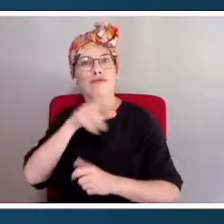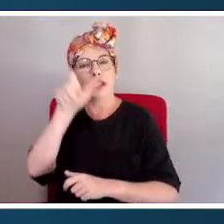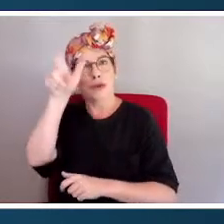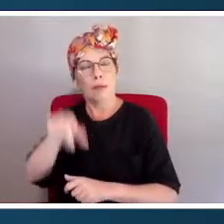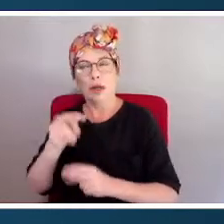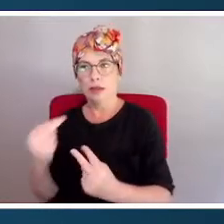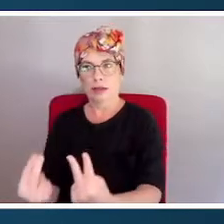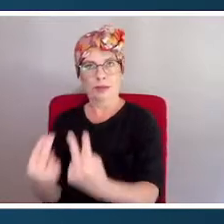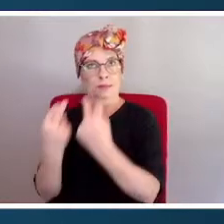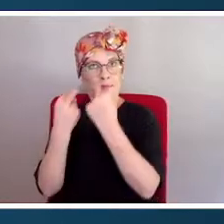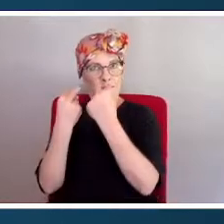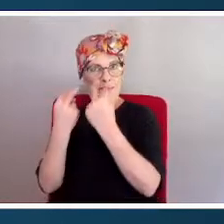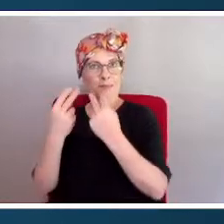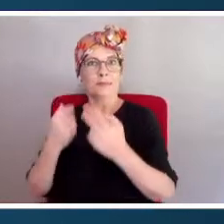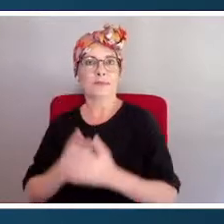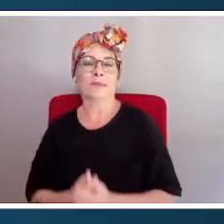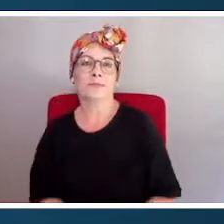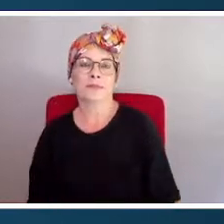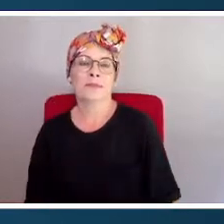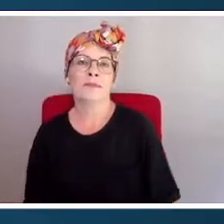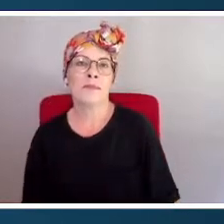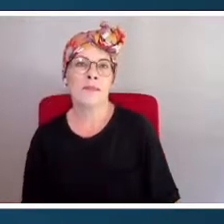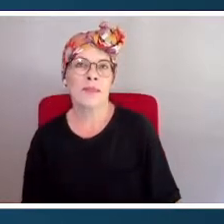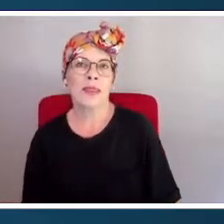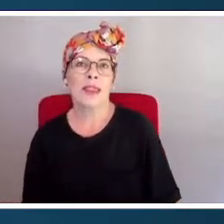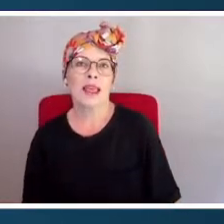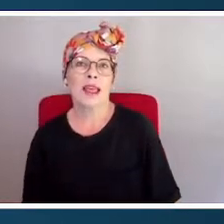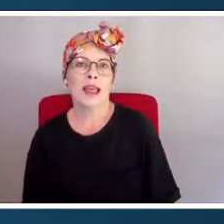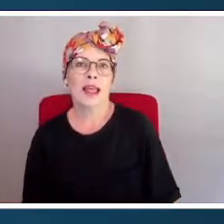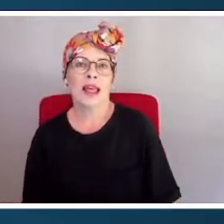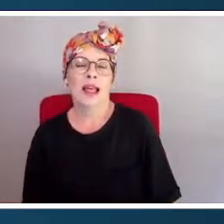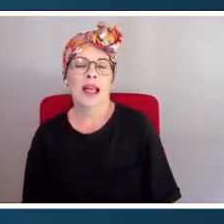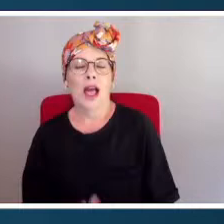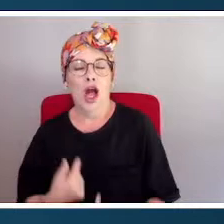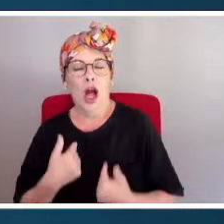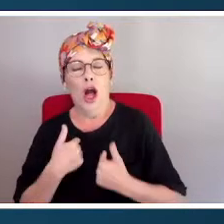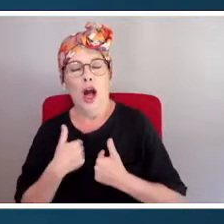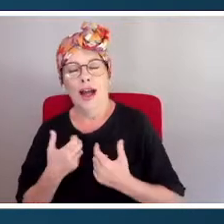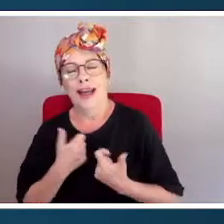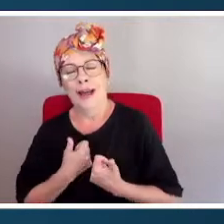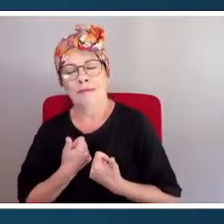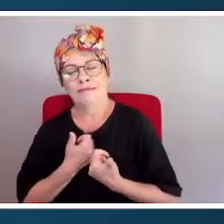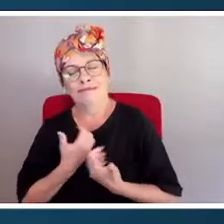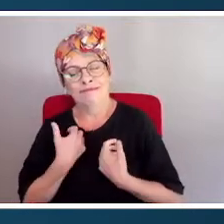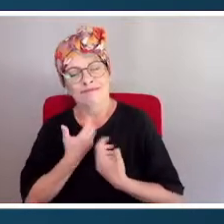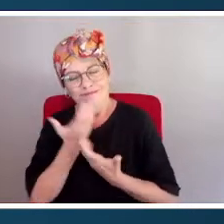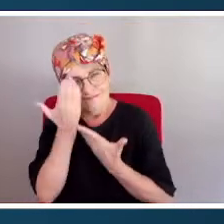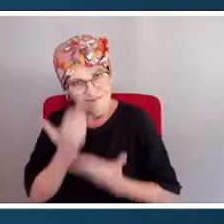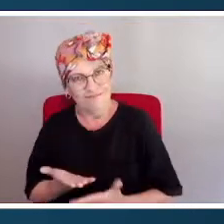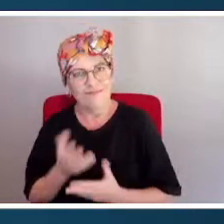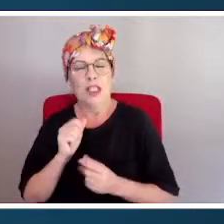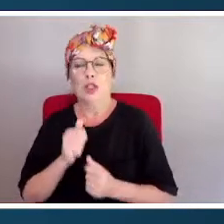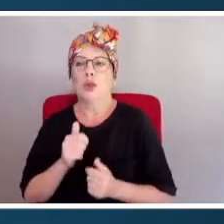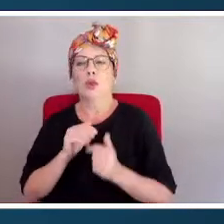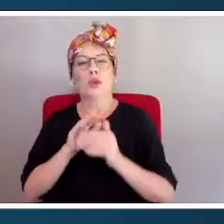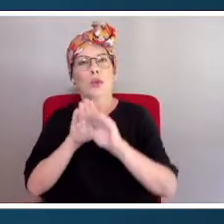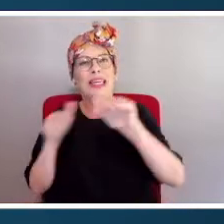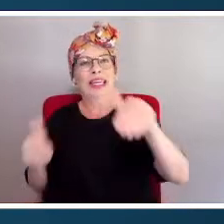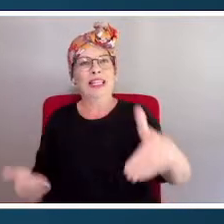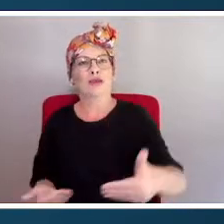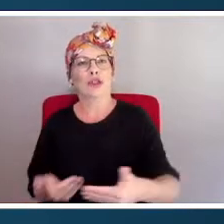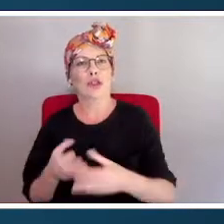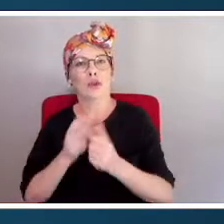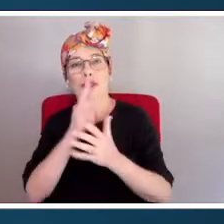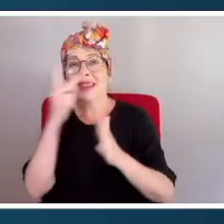is to welcome the Honourable Professor Biman Prasad, the Deputy Prime Minister and Minister of Finance for the Republic of